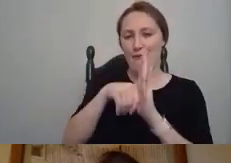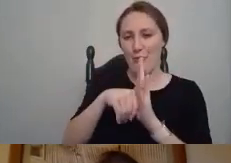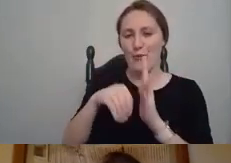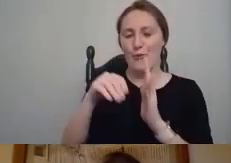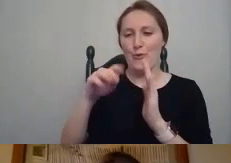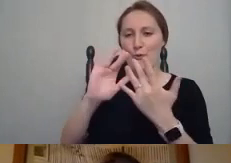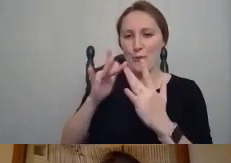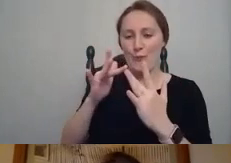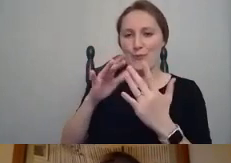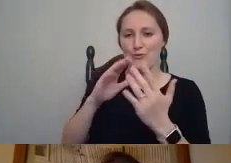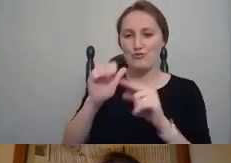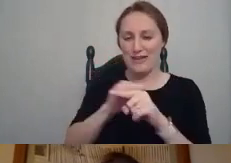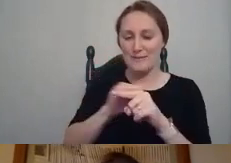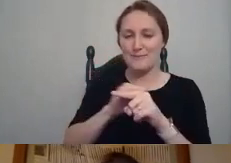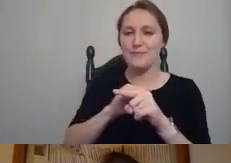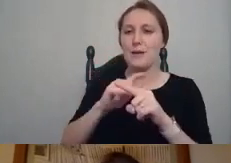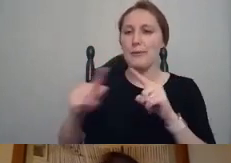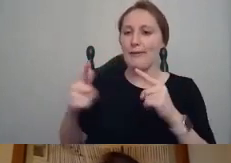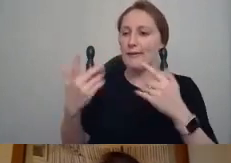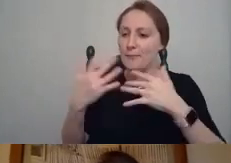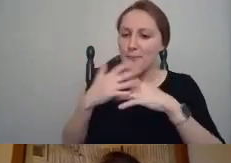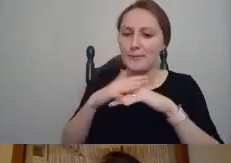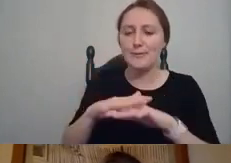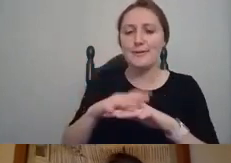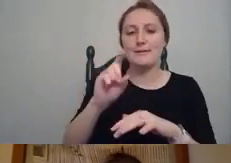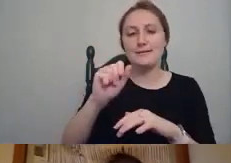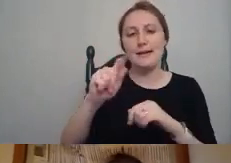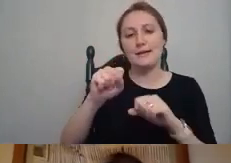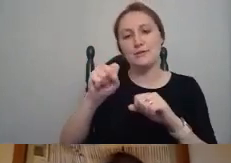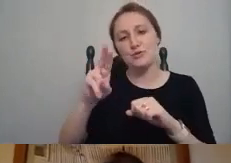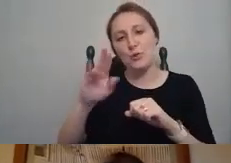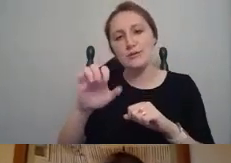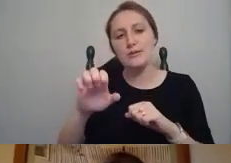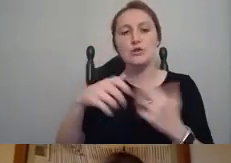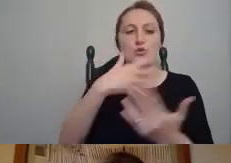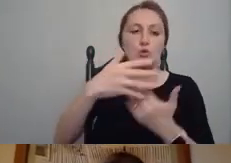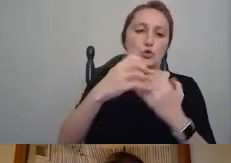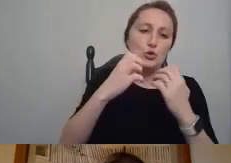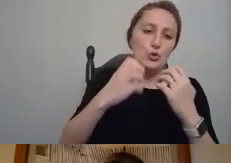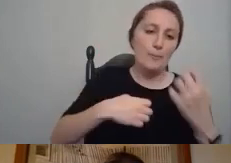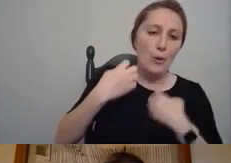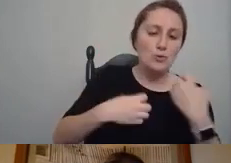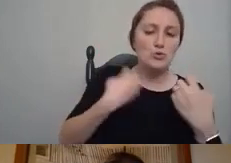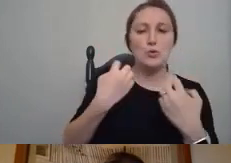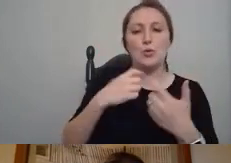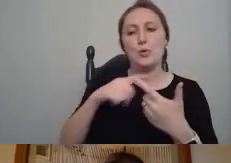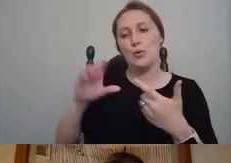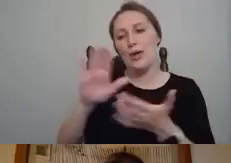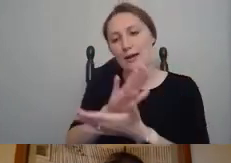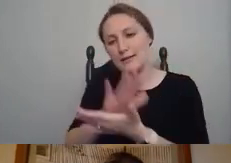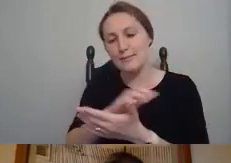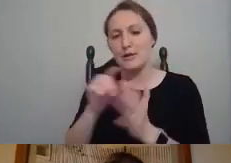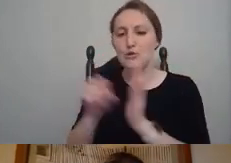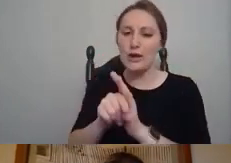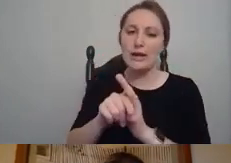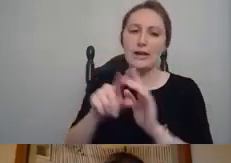it syncs up with all these data sources, social emotional surveys, academic grades, and other testing